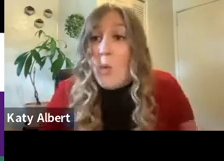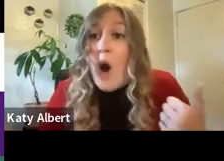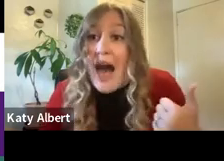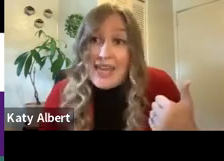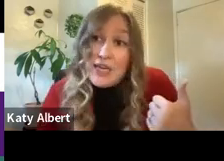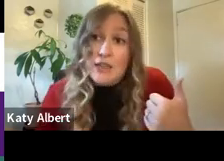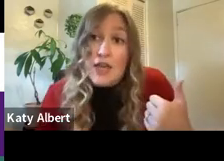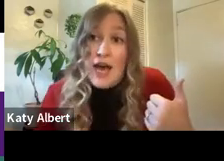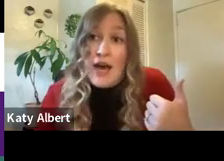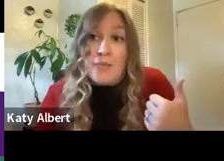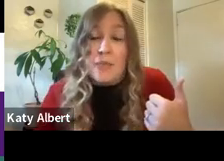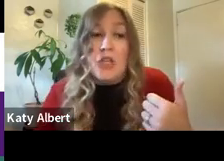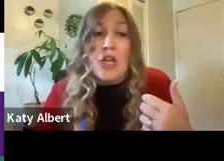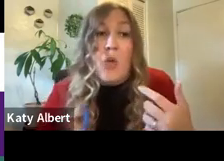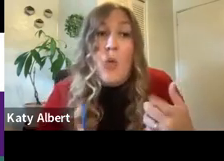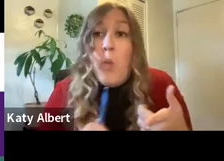about why,